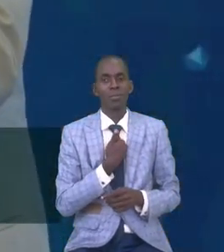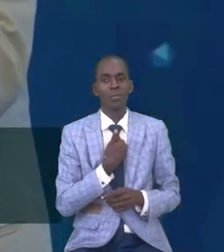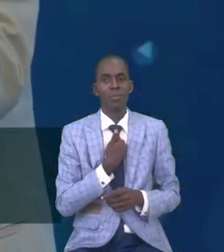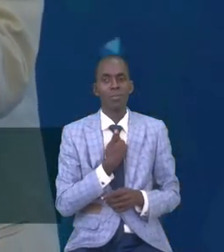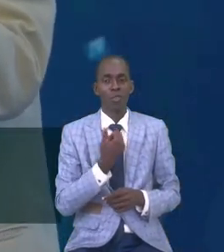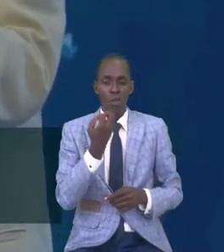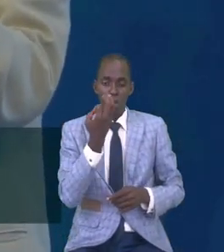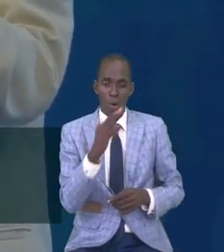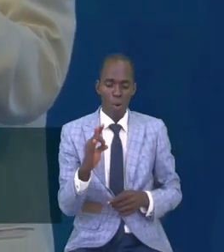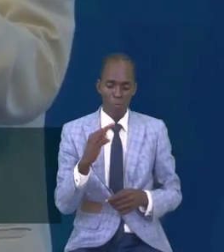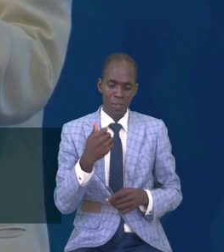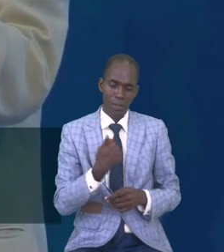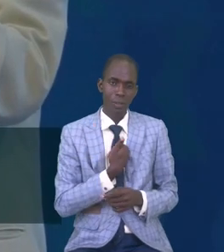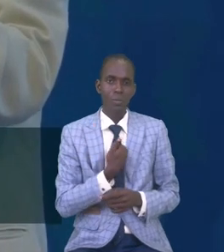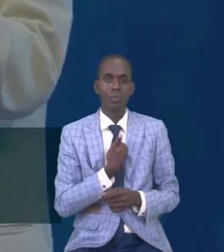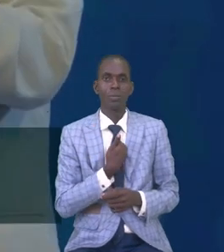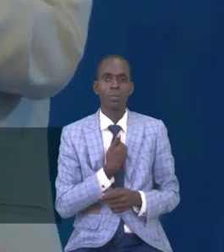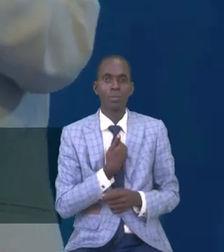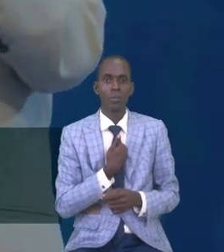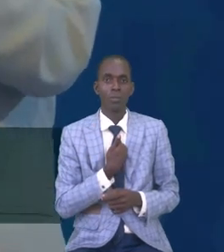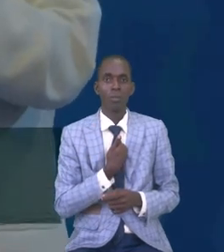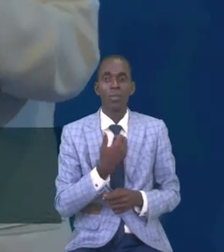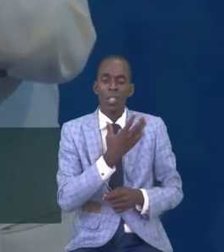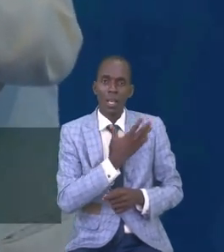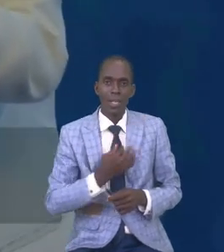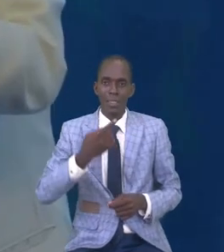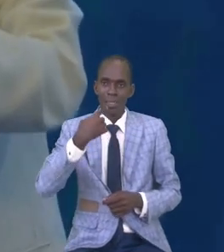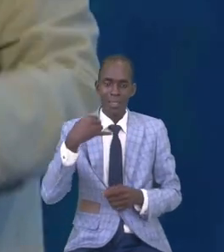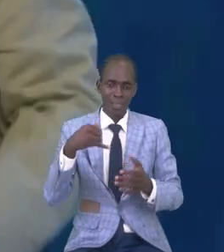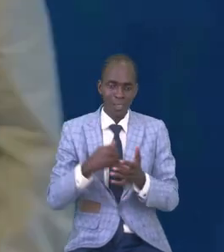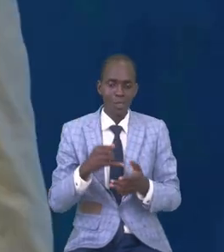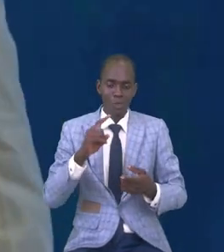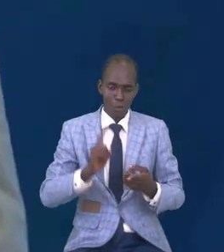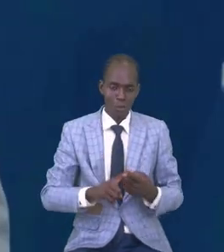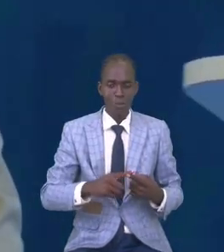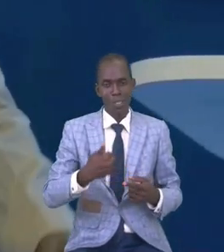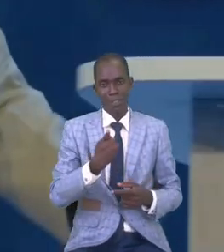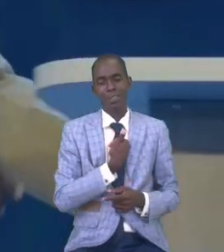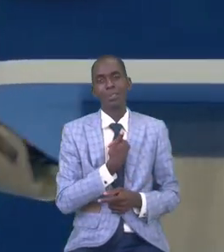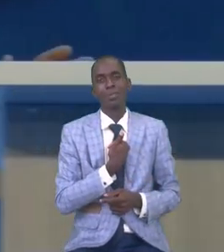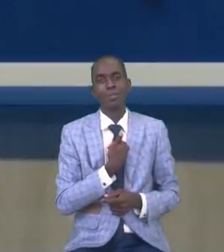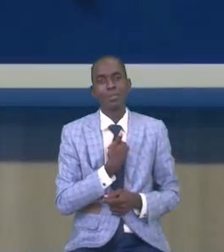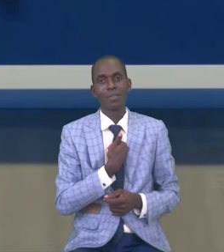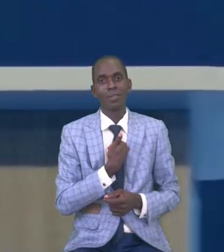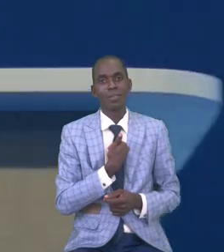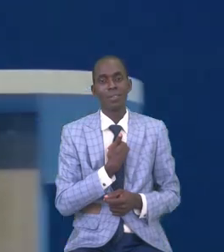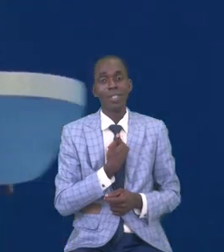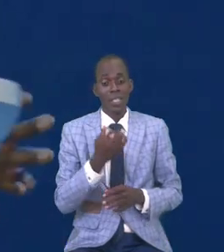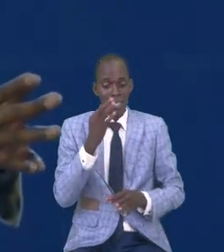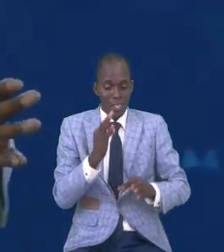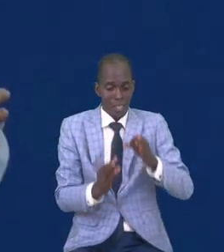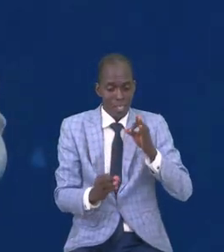of myself, and say it to myself. If the